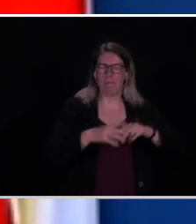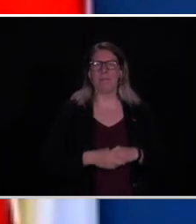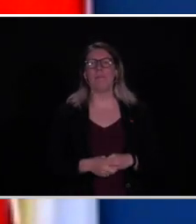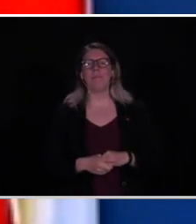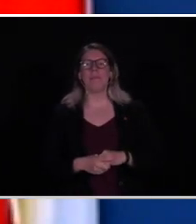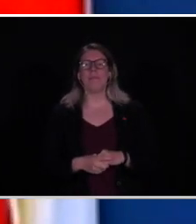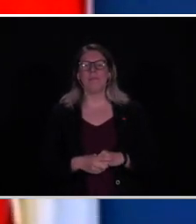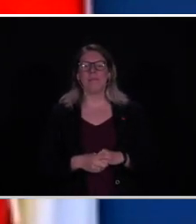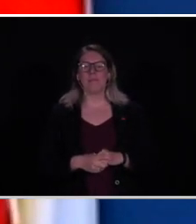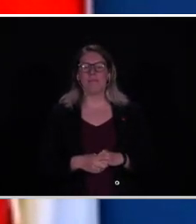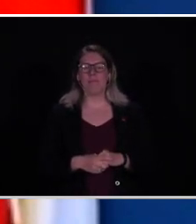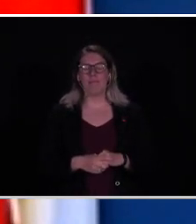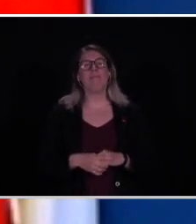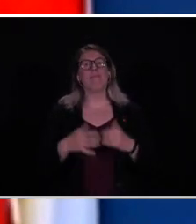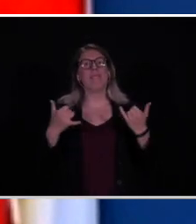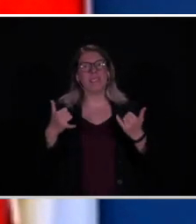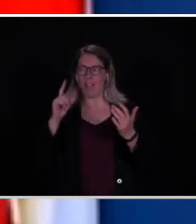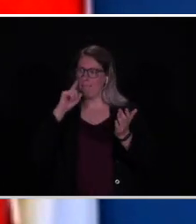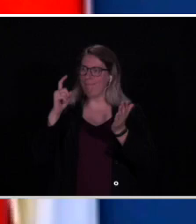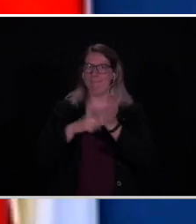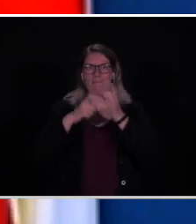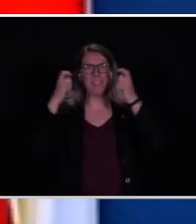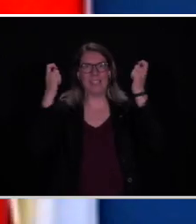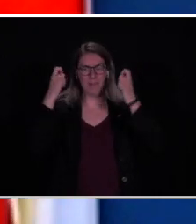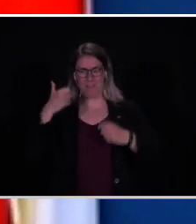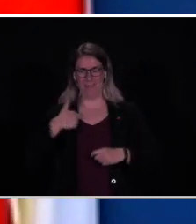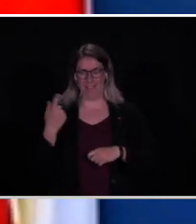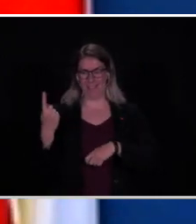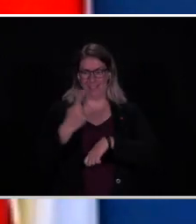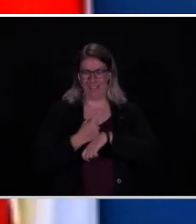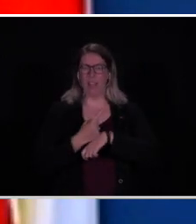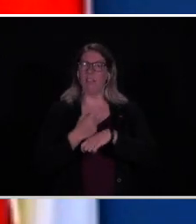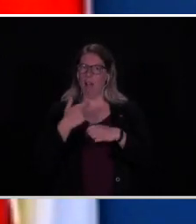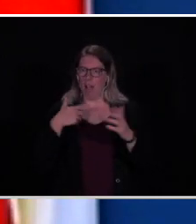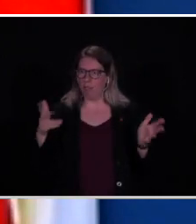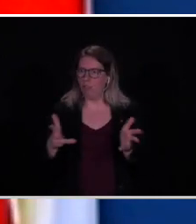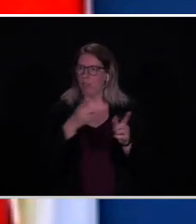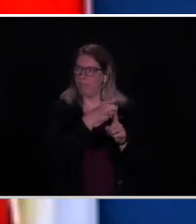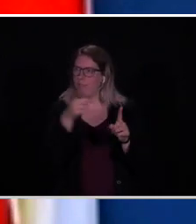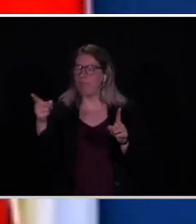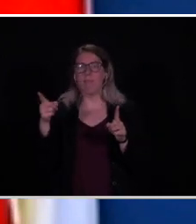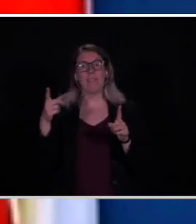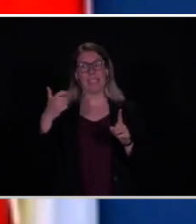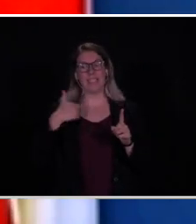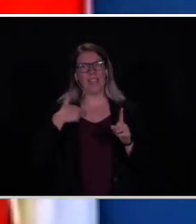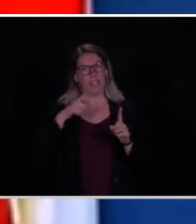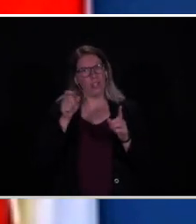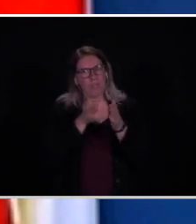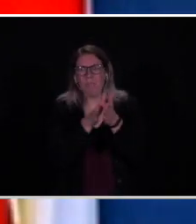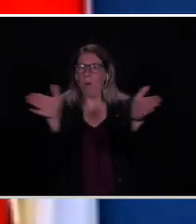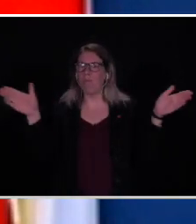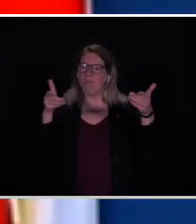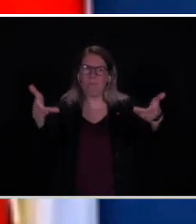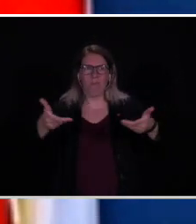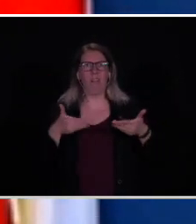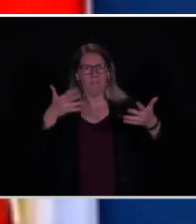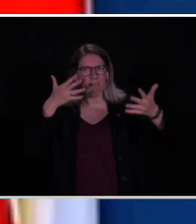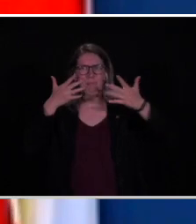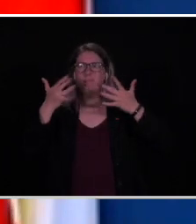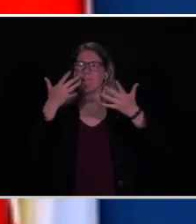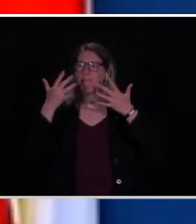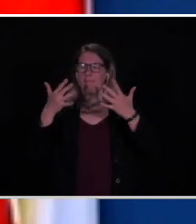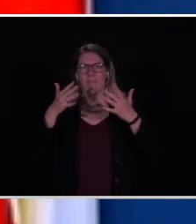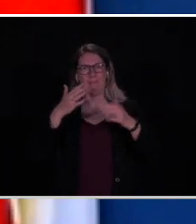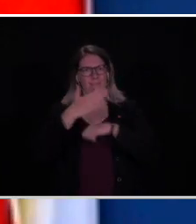look to celebrate our country today, I would encourage all of us to recommit to ensuring that Canada remains an open and welcoming country, a country